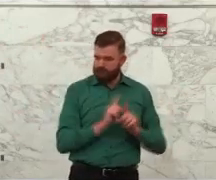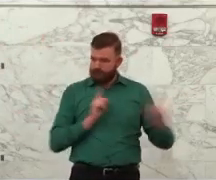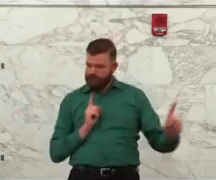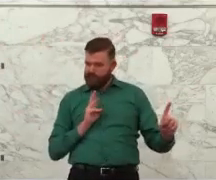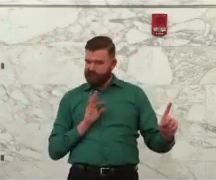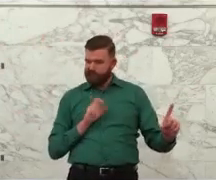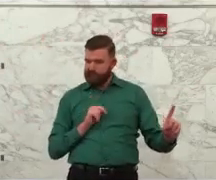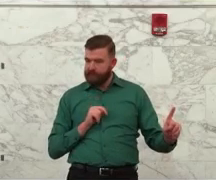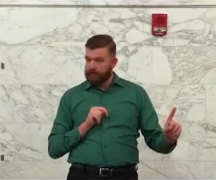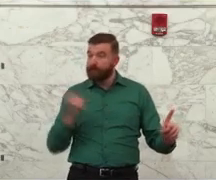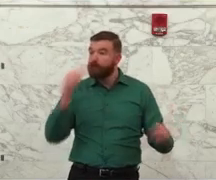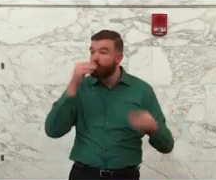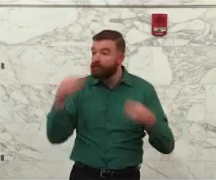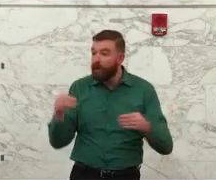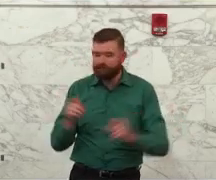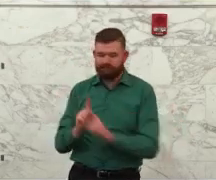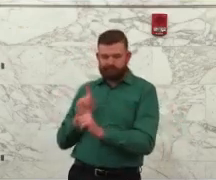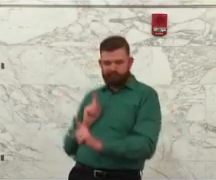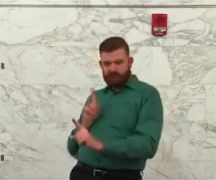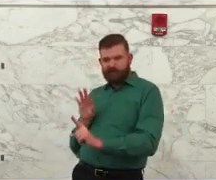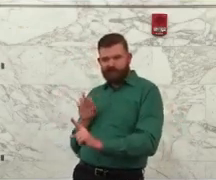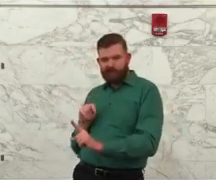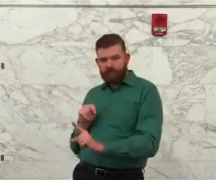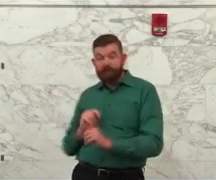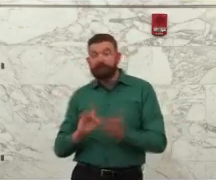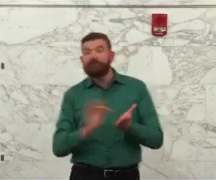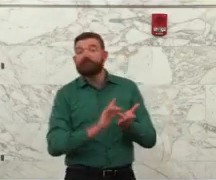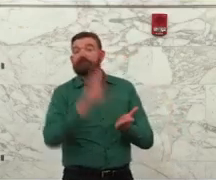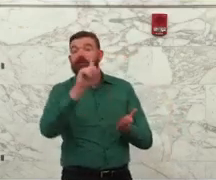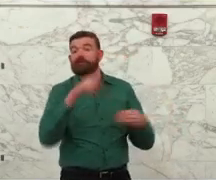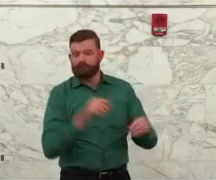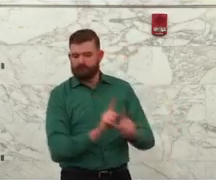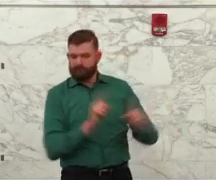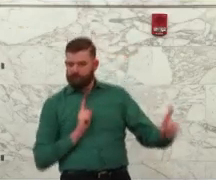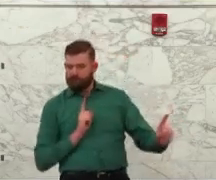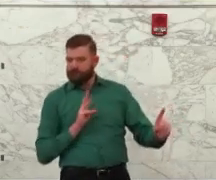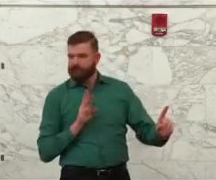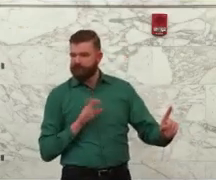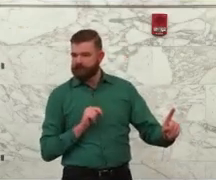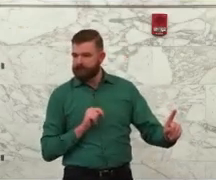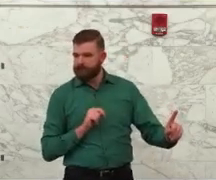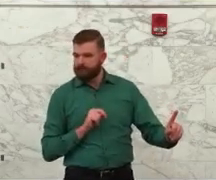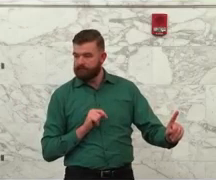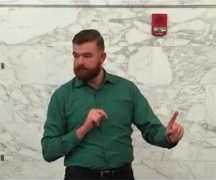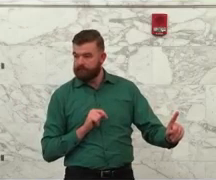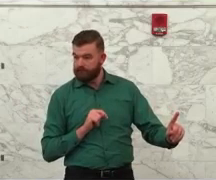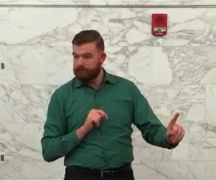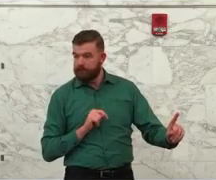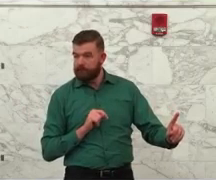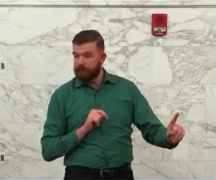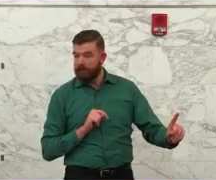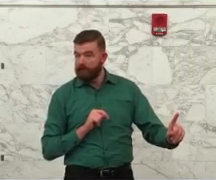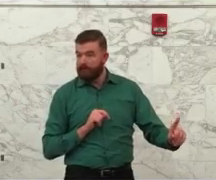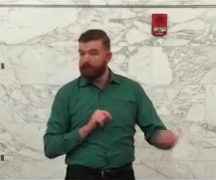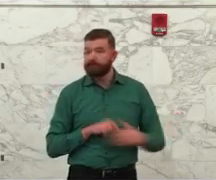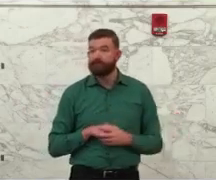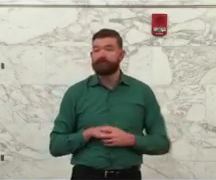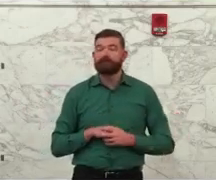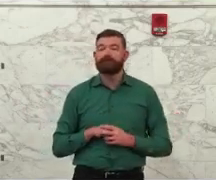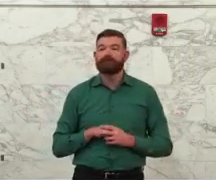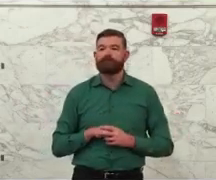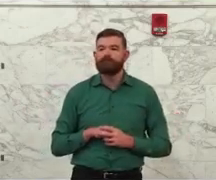pharmacy. And know that the two big gaps right now that I would say rise above all others, number one is